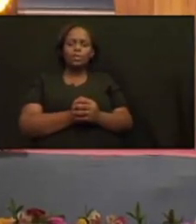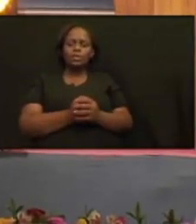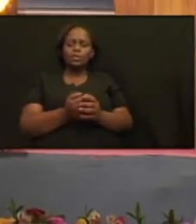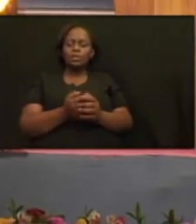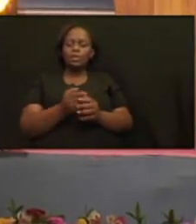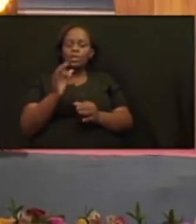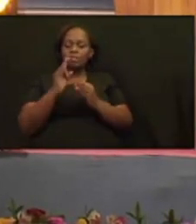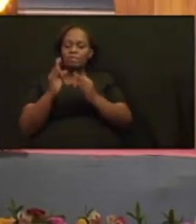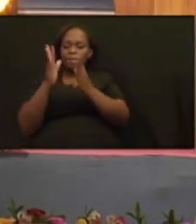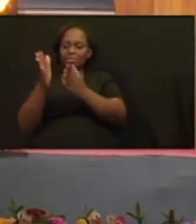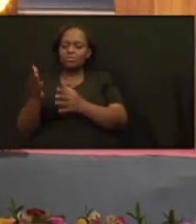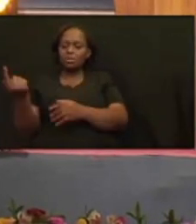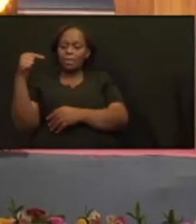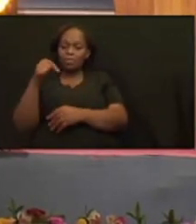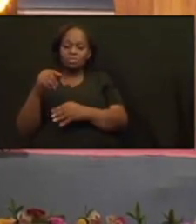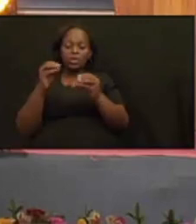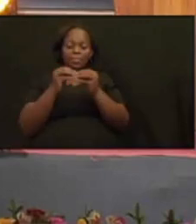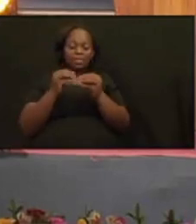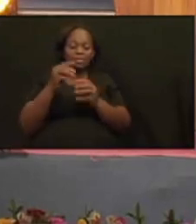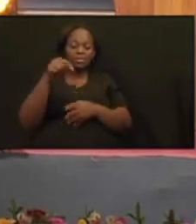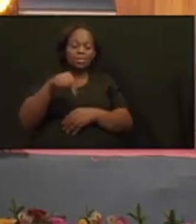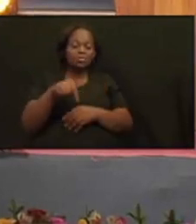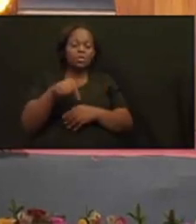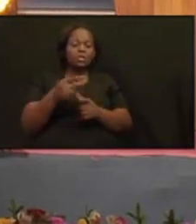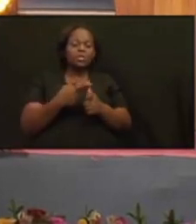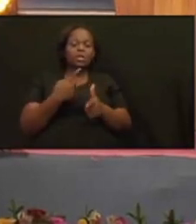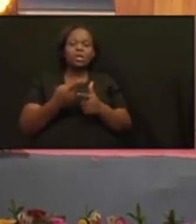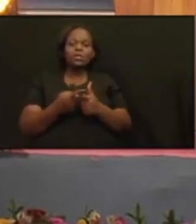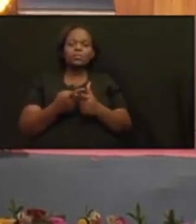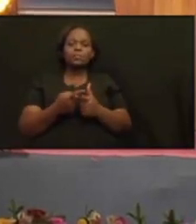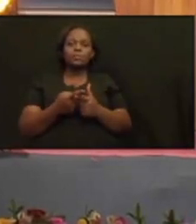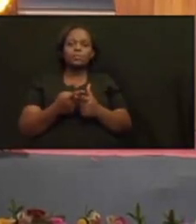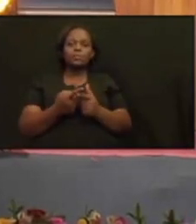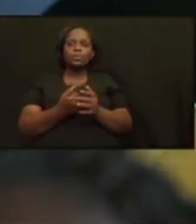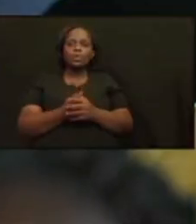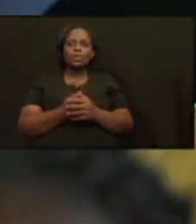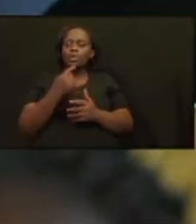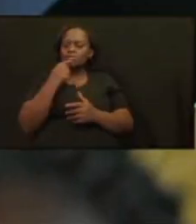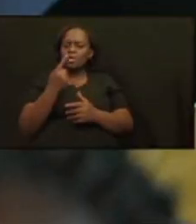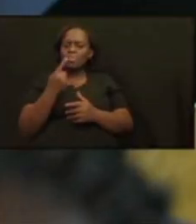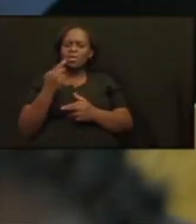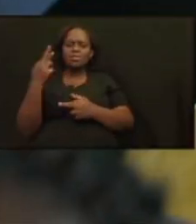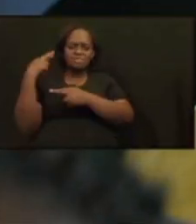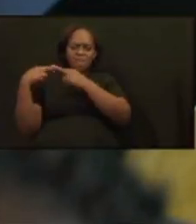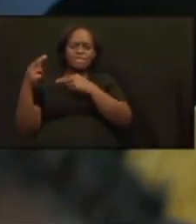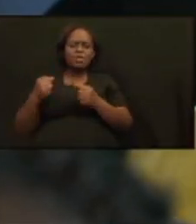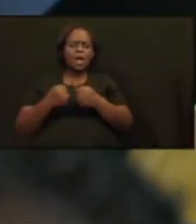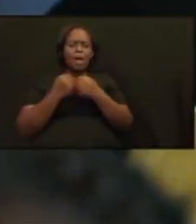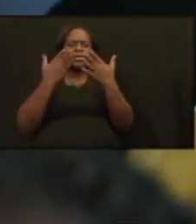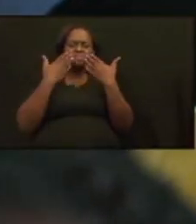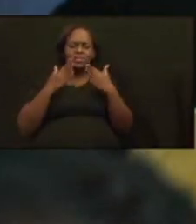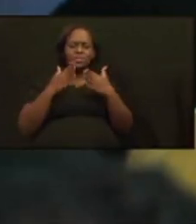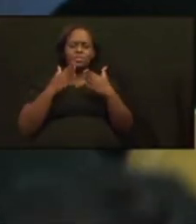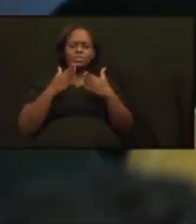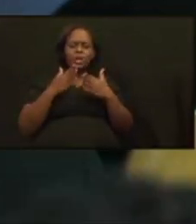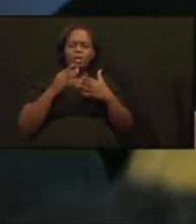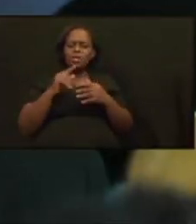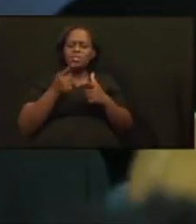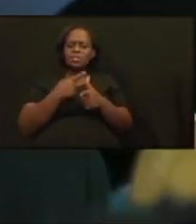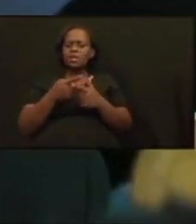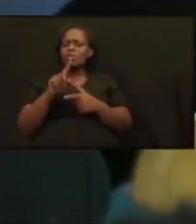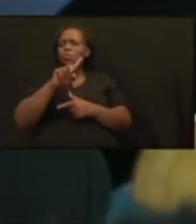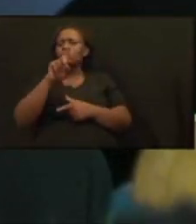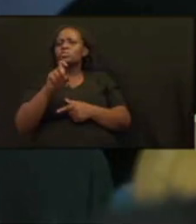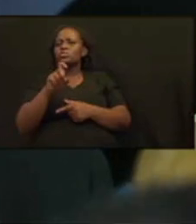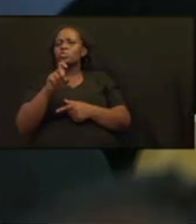did it make you a businessman? I thought it would make you a preacher. You say, that's the point. It was because of that revival I own this